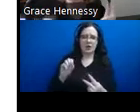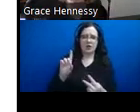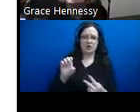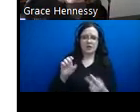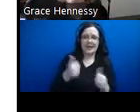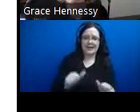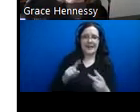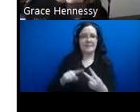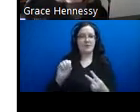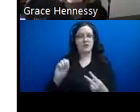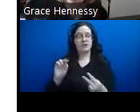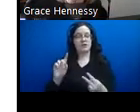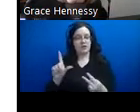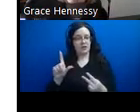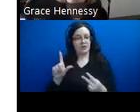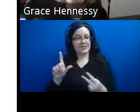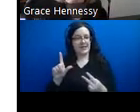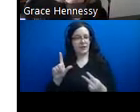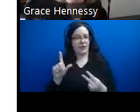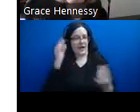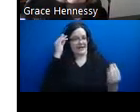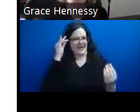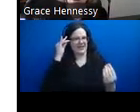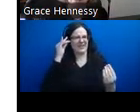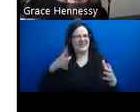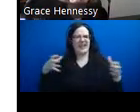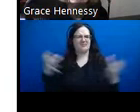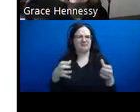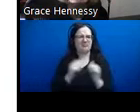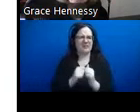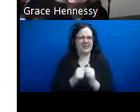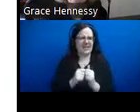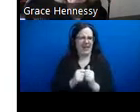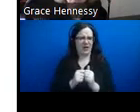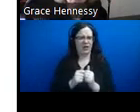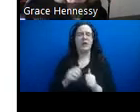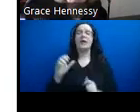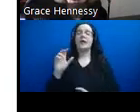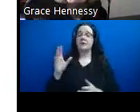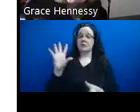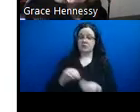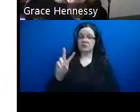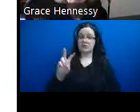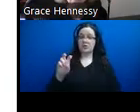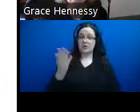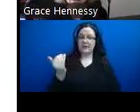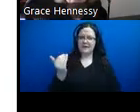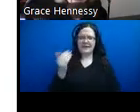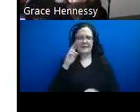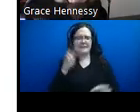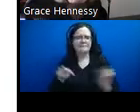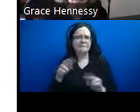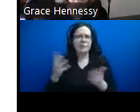called it suicide events. There were 215 of those, and they wanted to again look at the influencing factors for suicidal